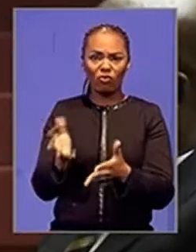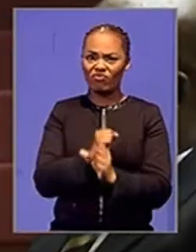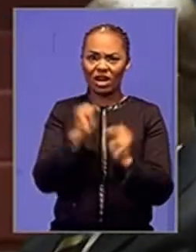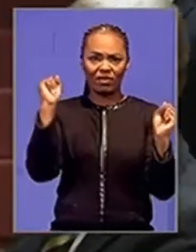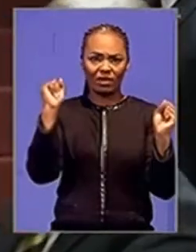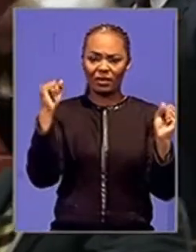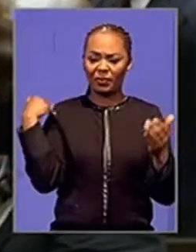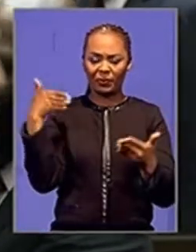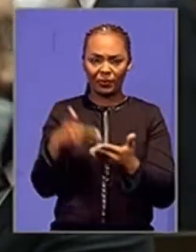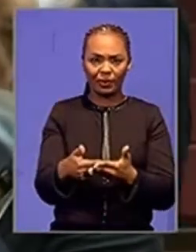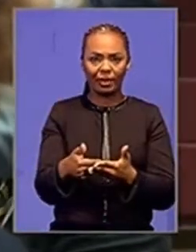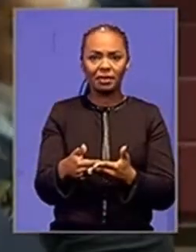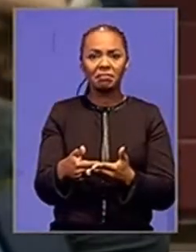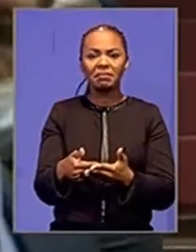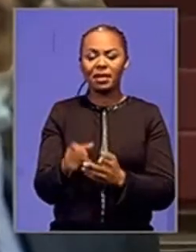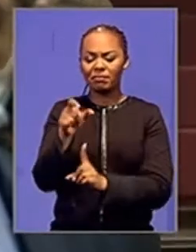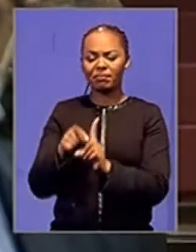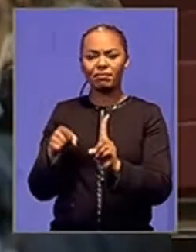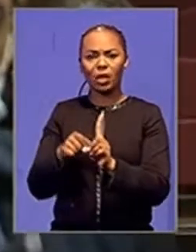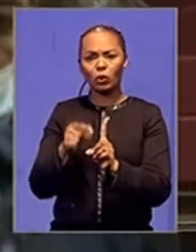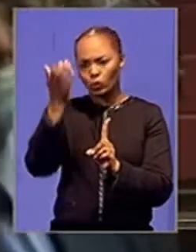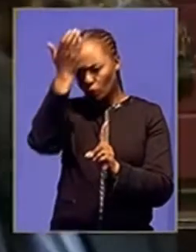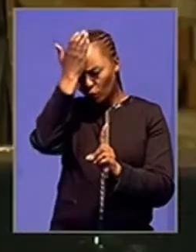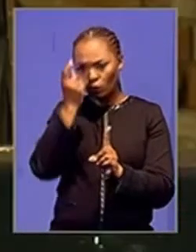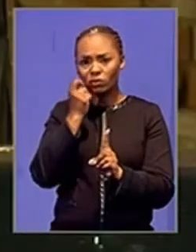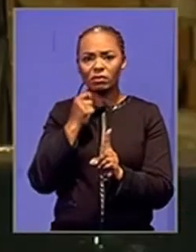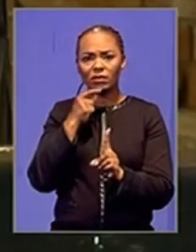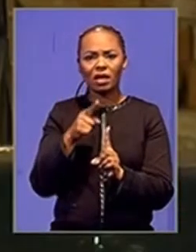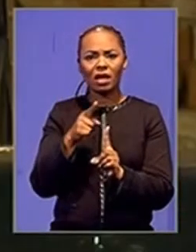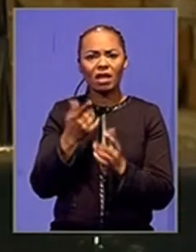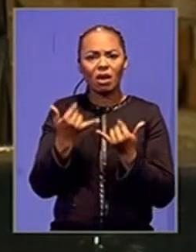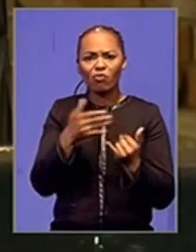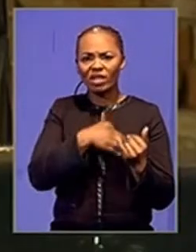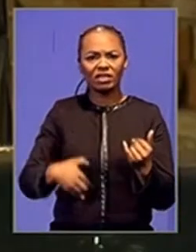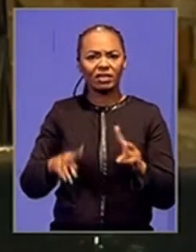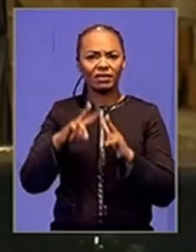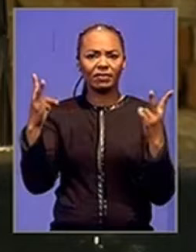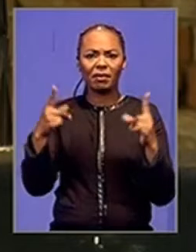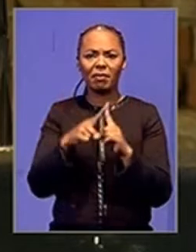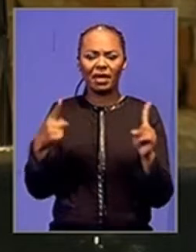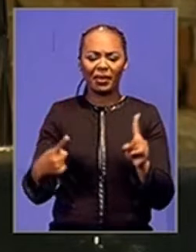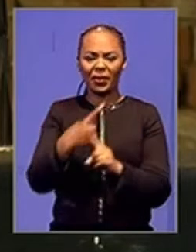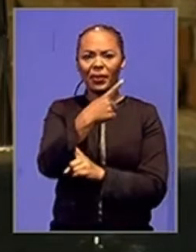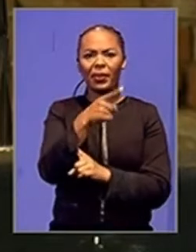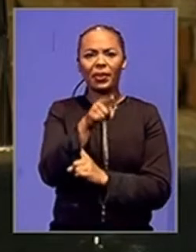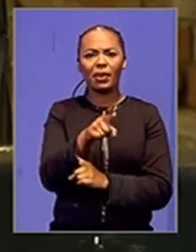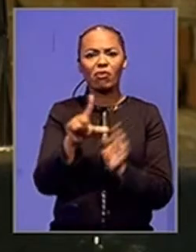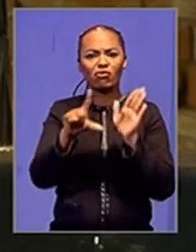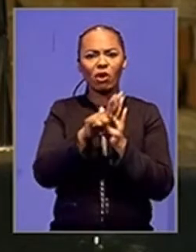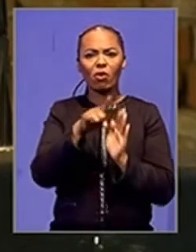Mr. Zuma is no longer president, his conduct flies in the face of the obligation he bore as